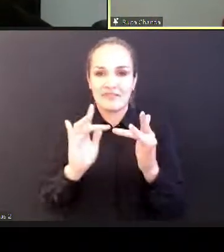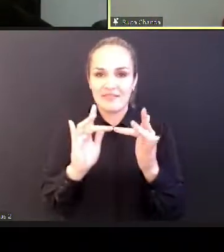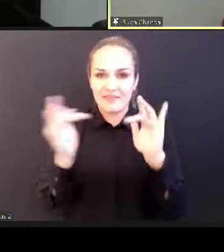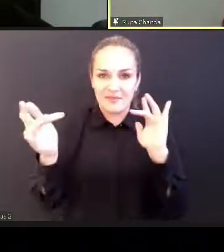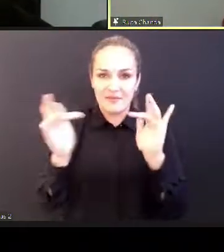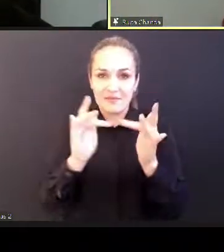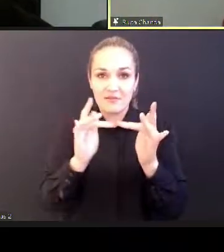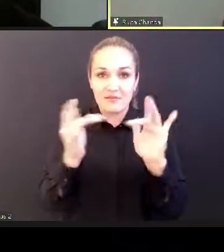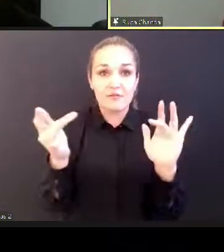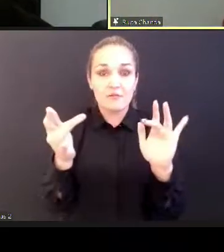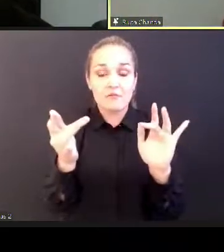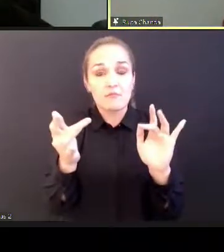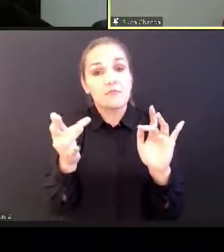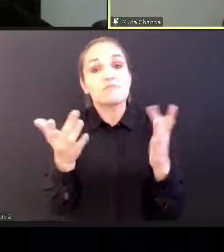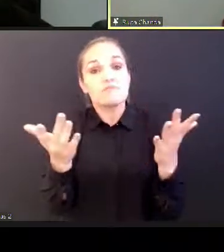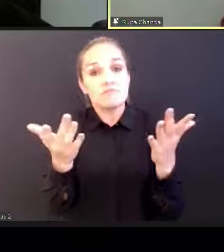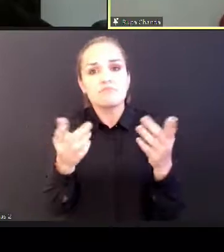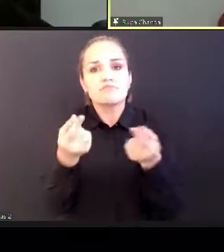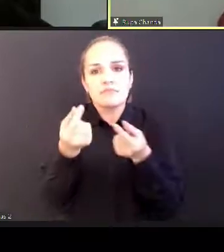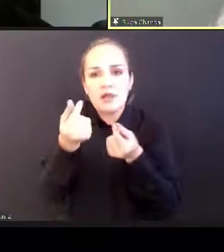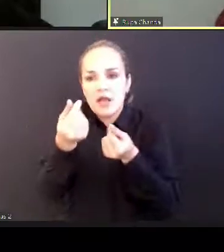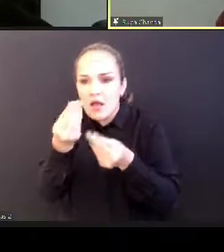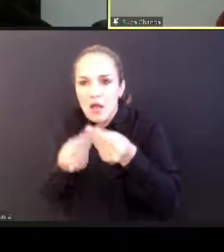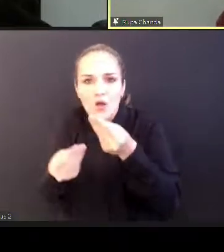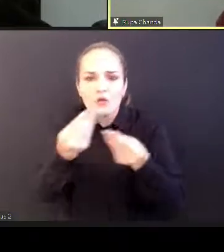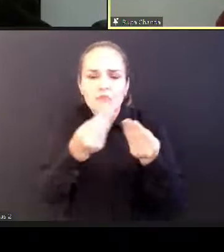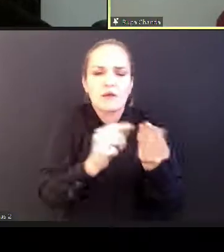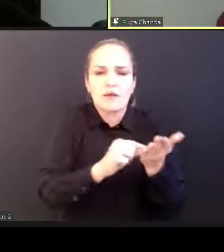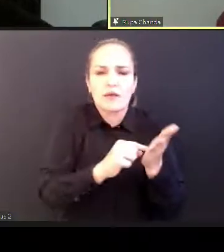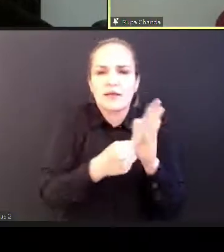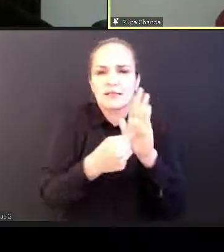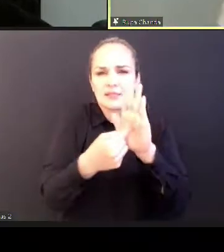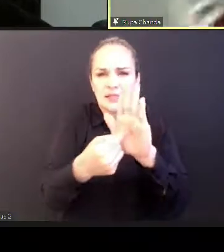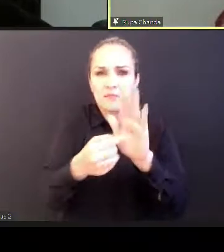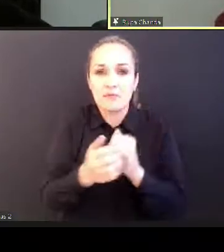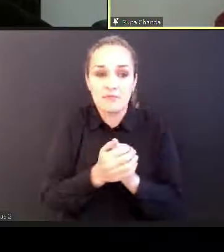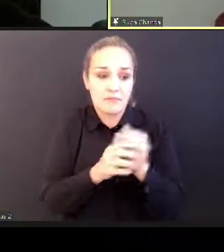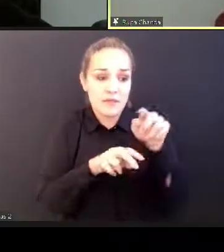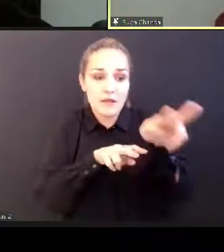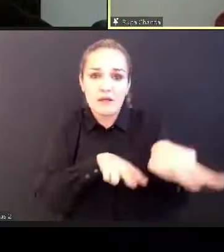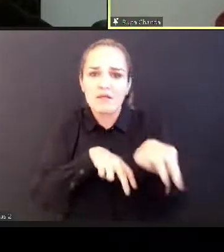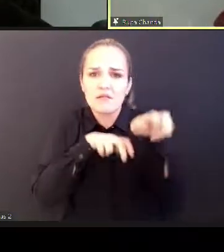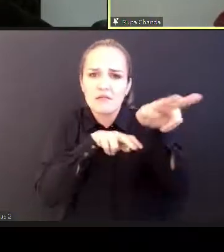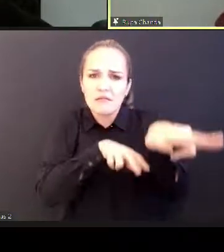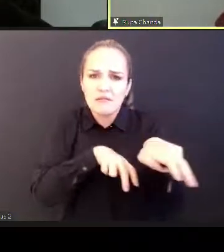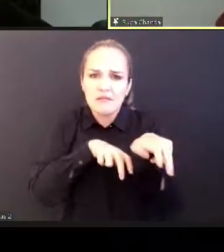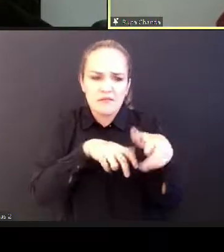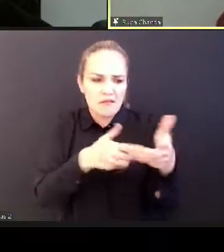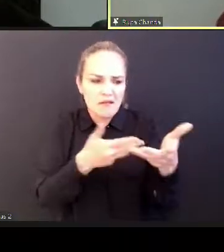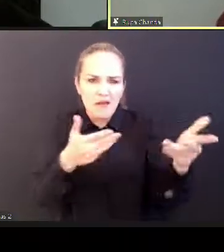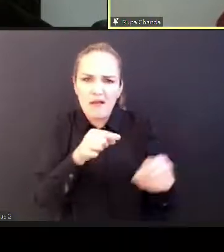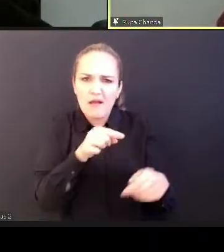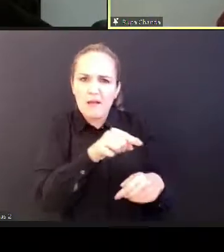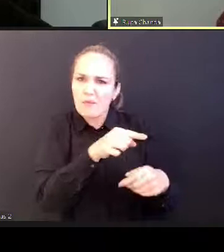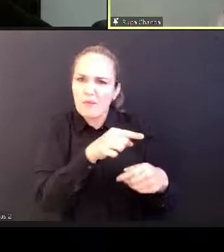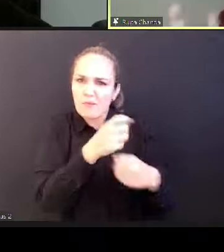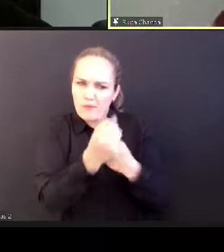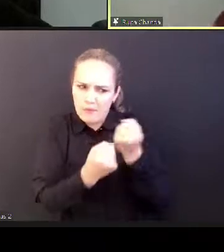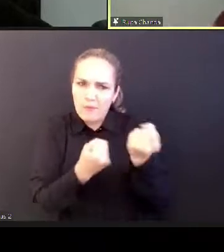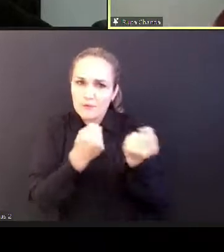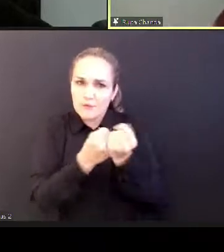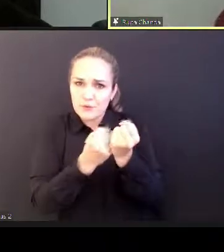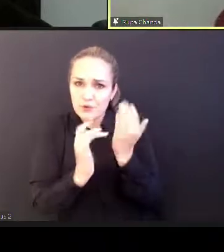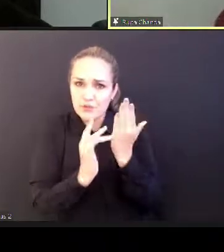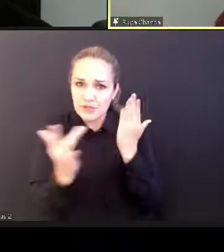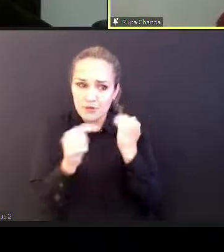Dipali gave the example of agriculture, right? How you can actually use the digital platforms to inform farmers regarding commodity prices. And there are